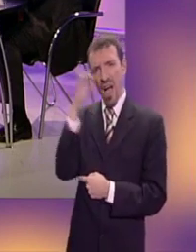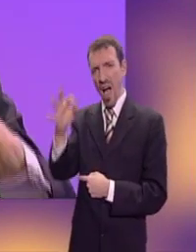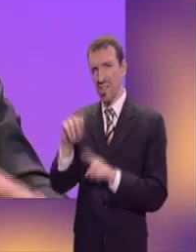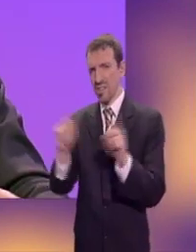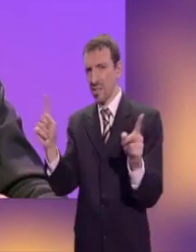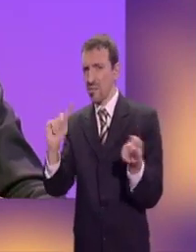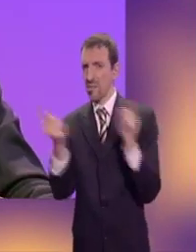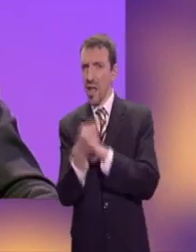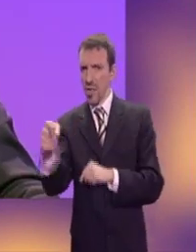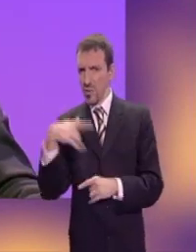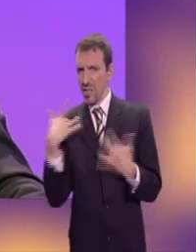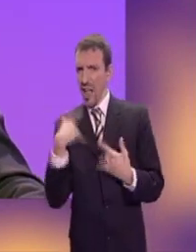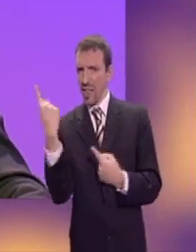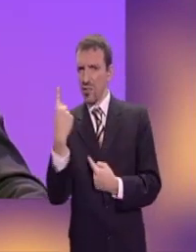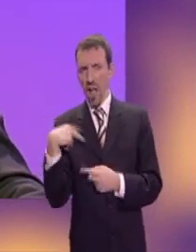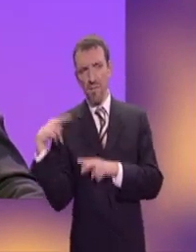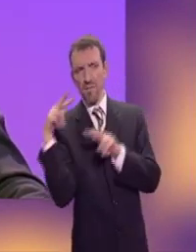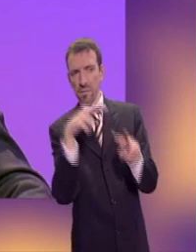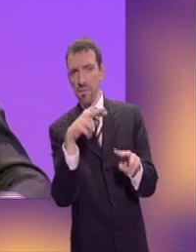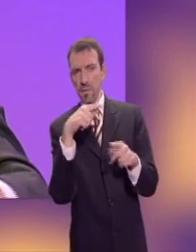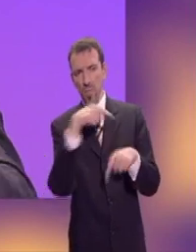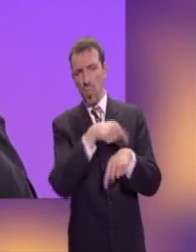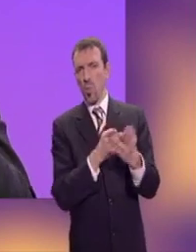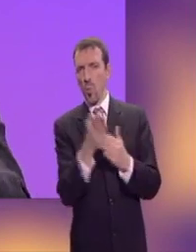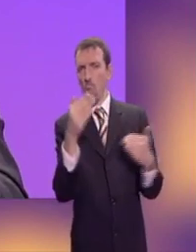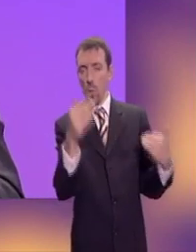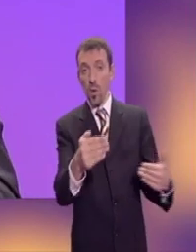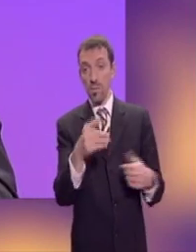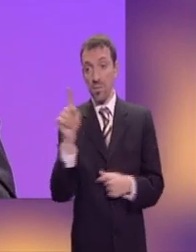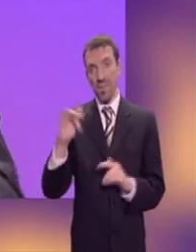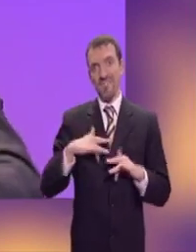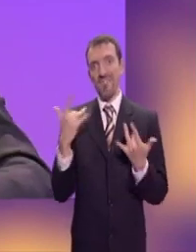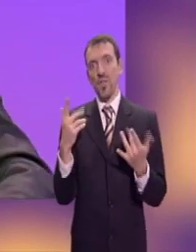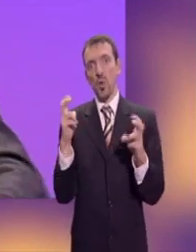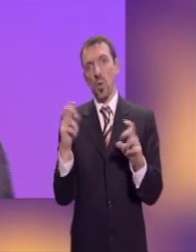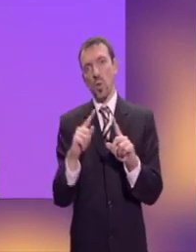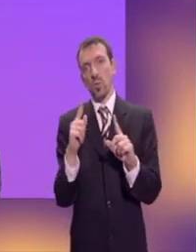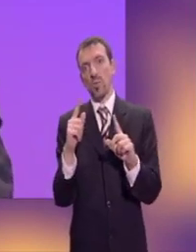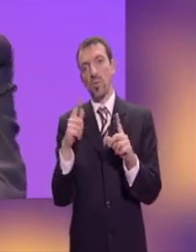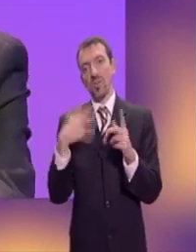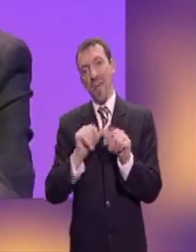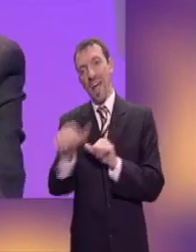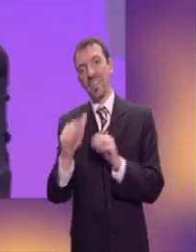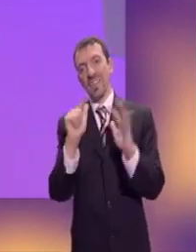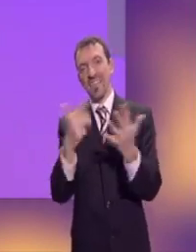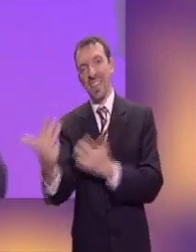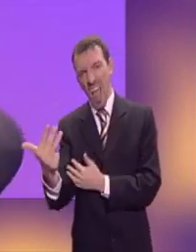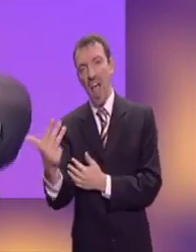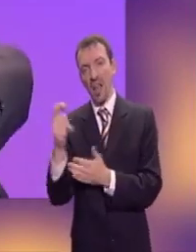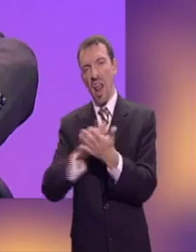sense during this period that, I mean, clearly your views hardened, solidified after the 79 election,